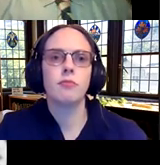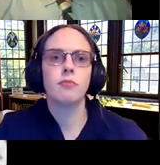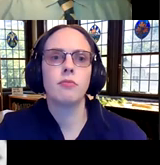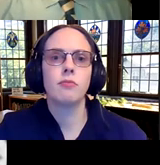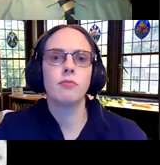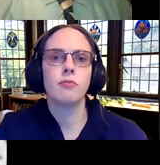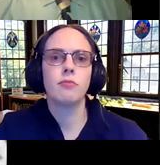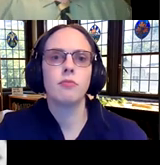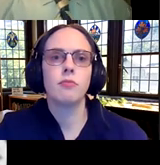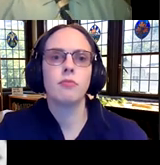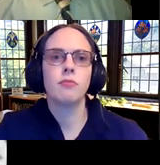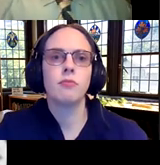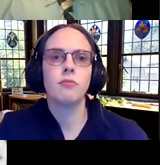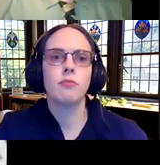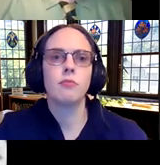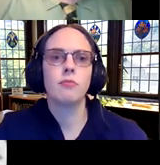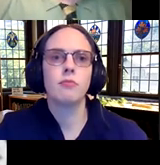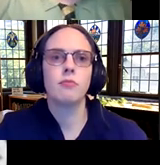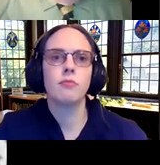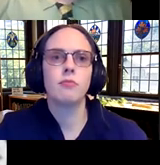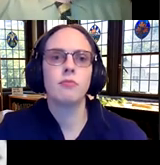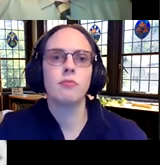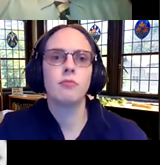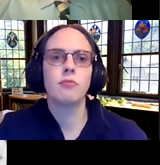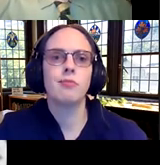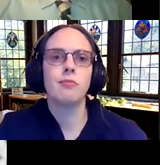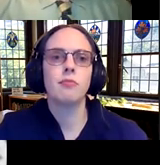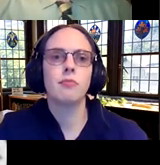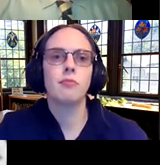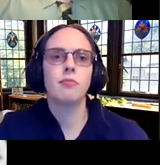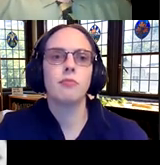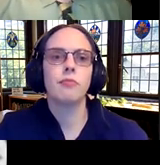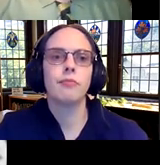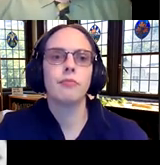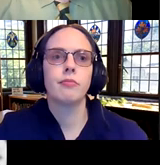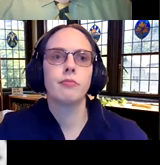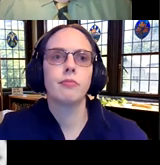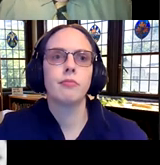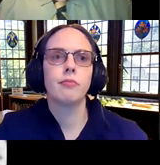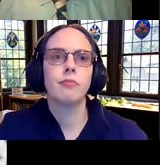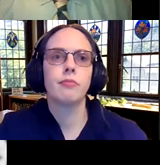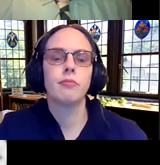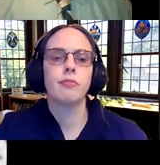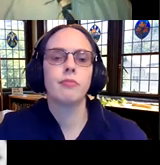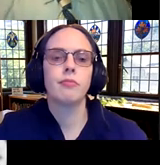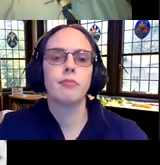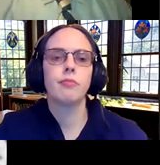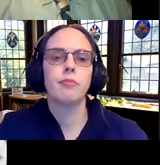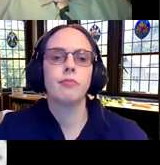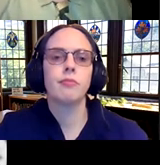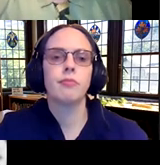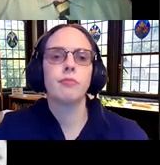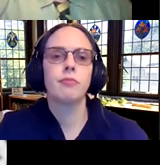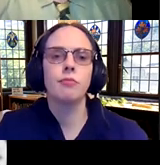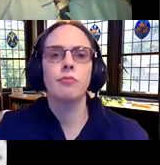swam together for many years. She just passed away. And at any rate, there were many